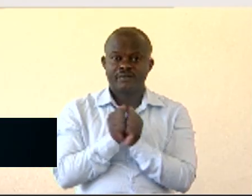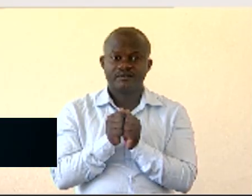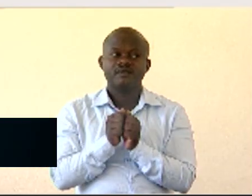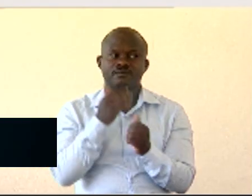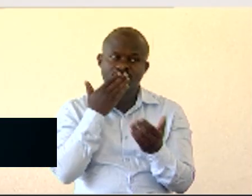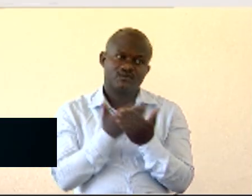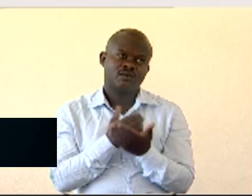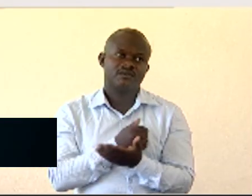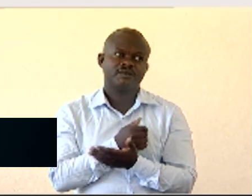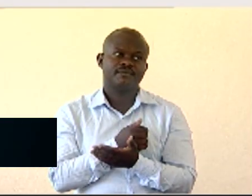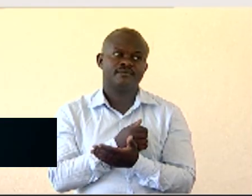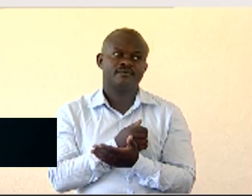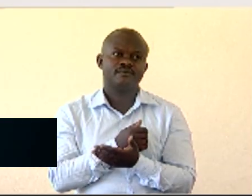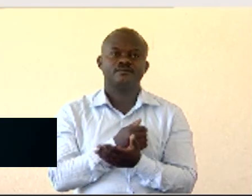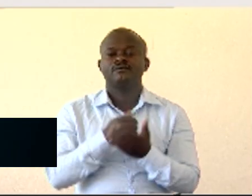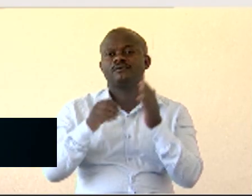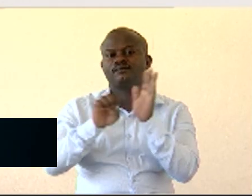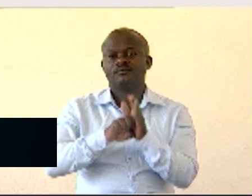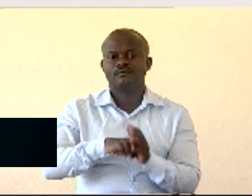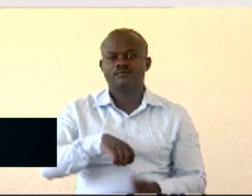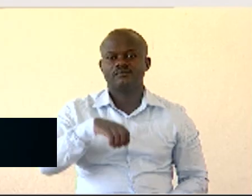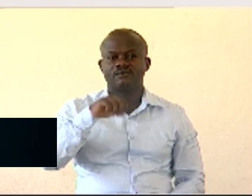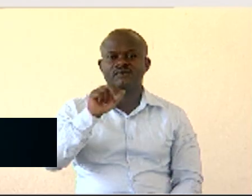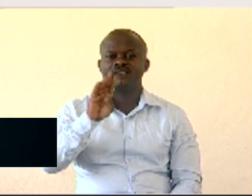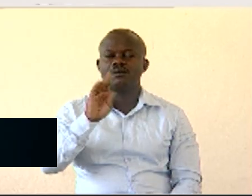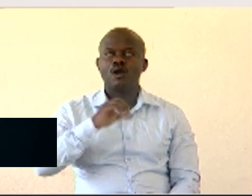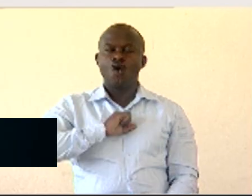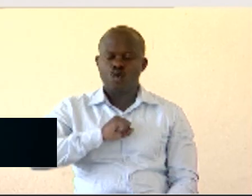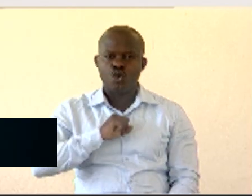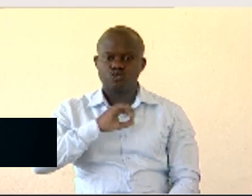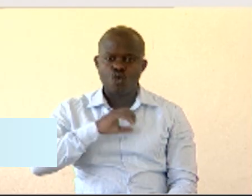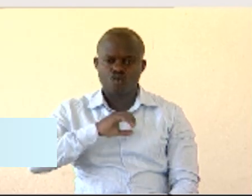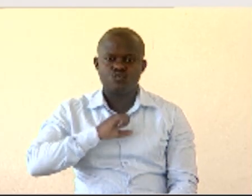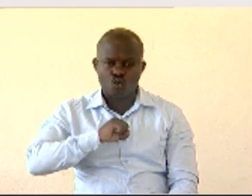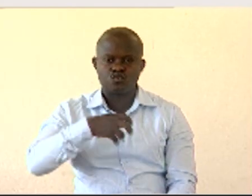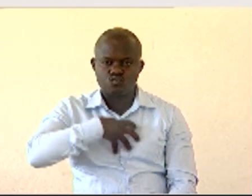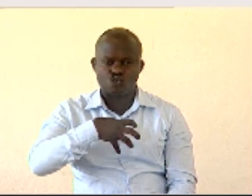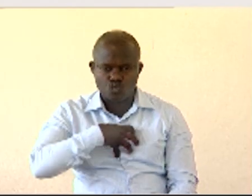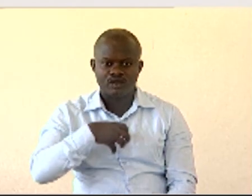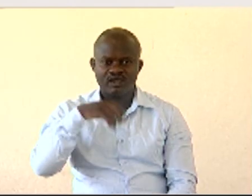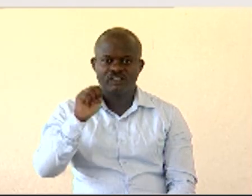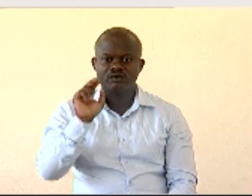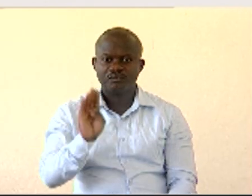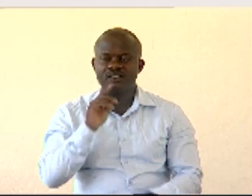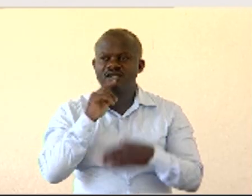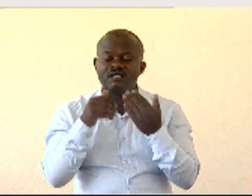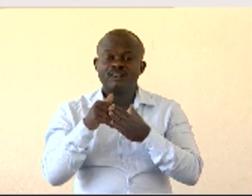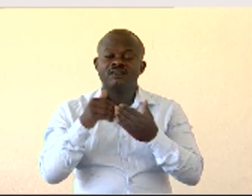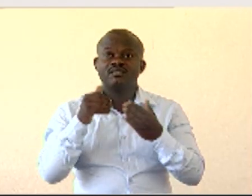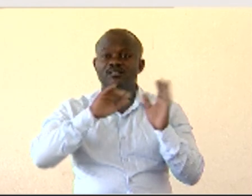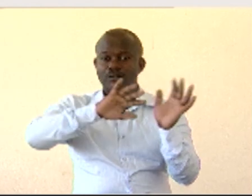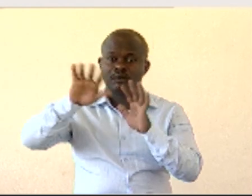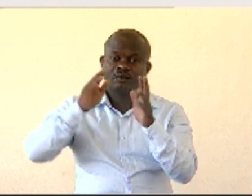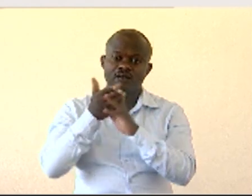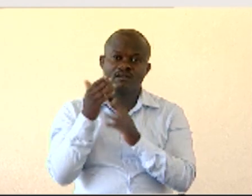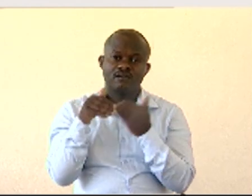Good. You mentioned about tuberculosis. Tuberculosis, or TB, is an airborne disease.